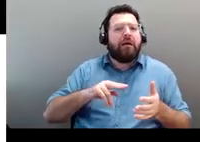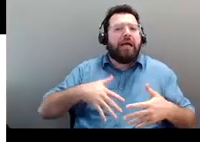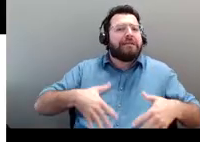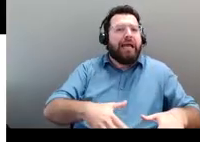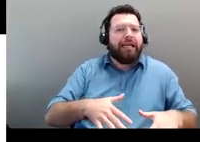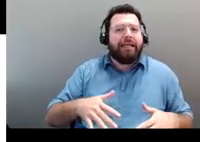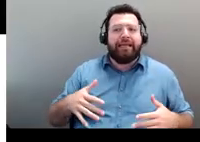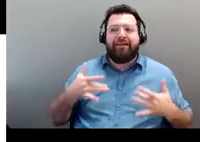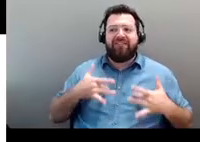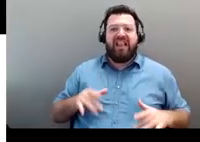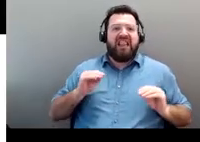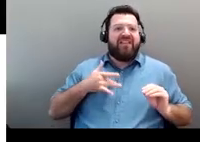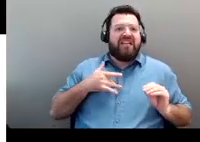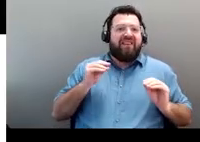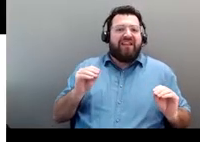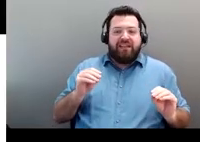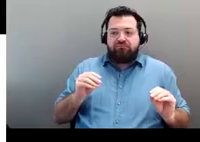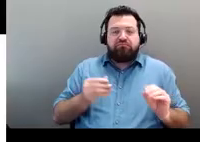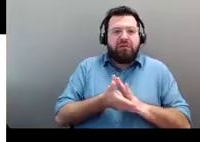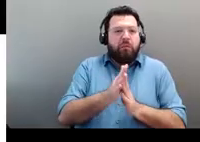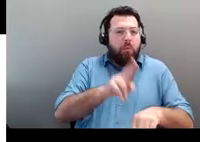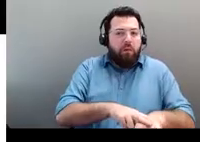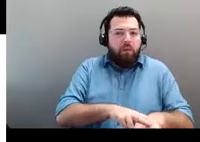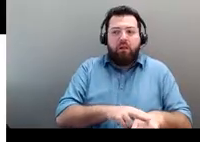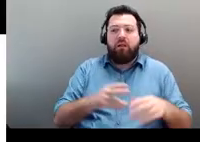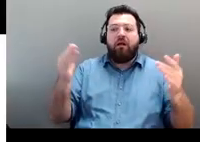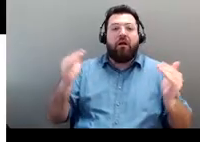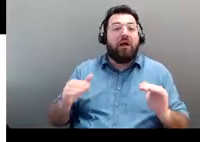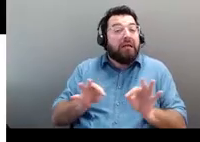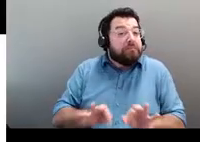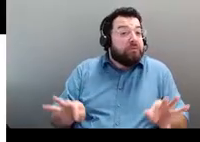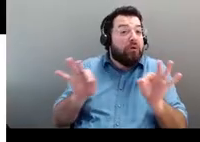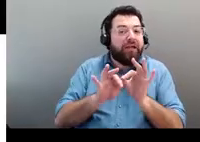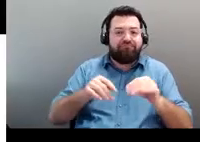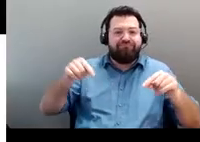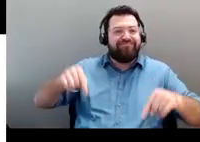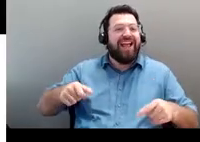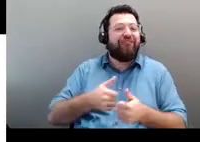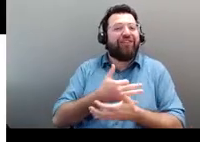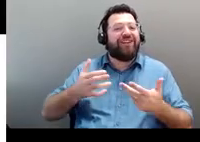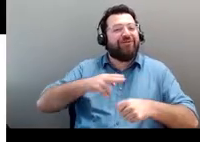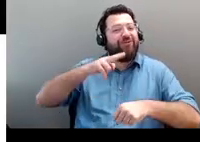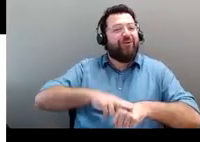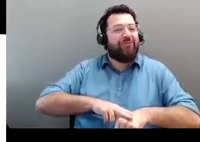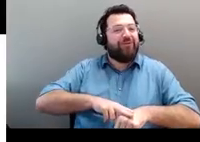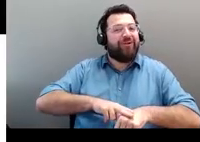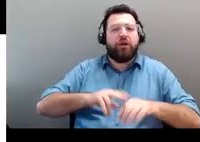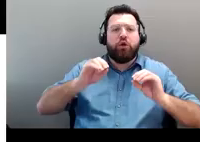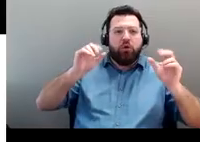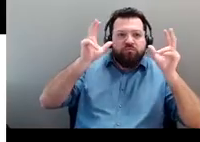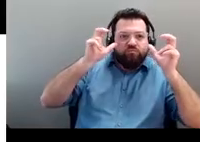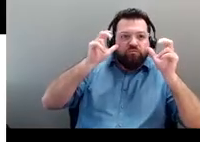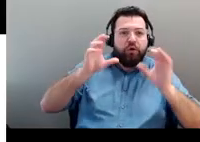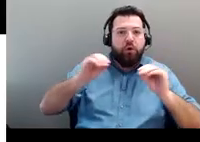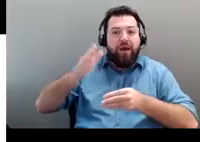I'd make them believe this is all normal. That's the key. No villain, no apocalypse, no moment where they realize something was